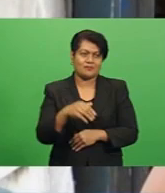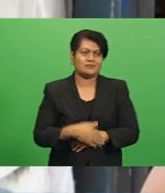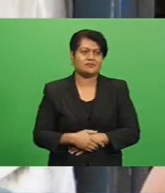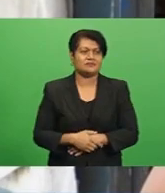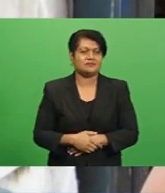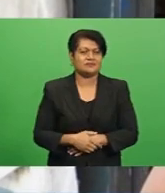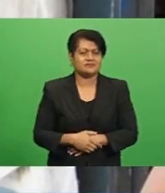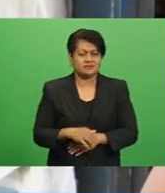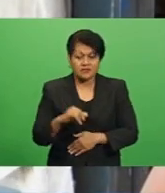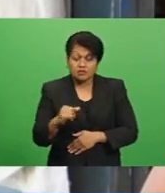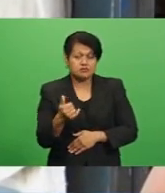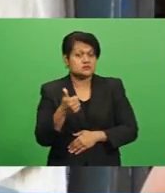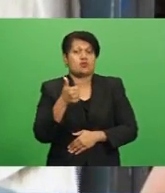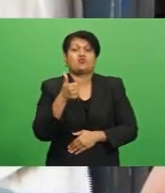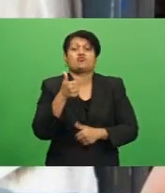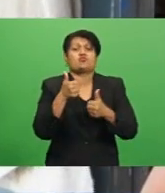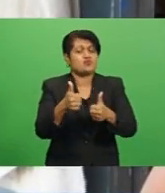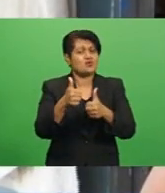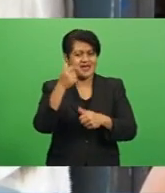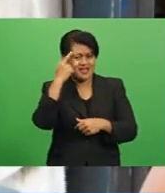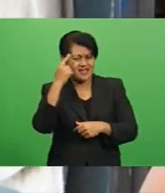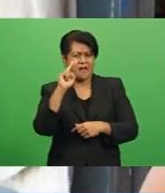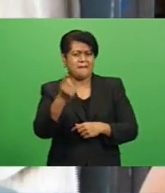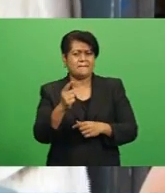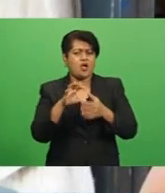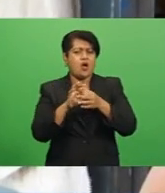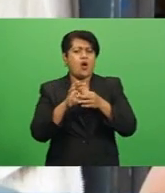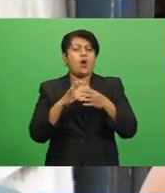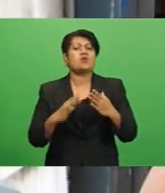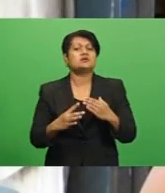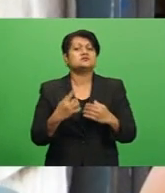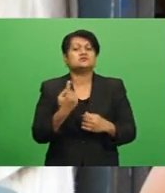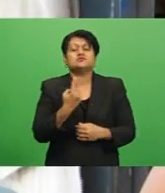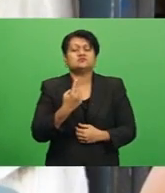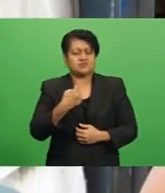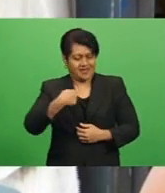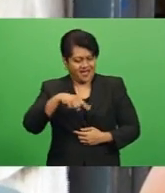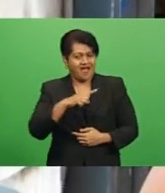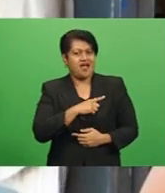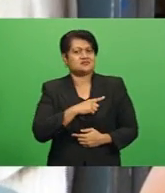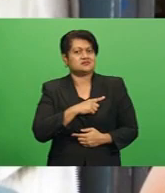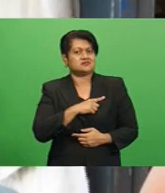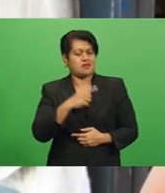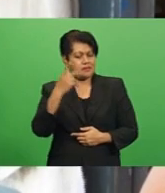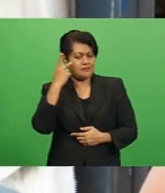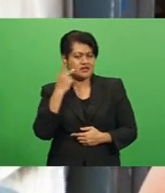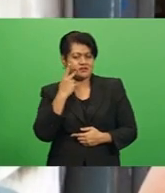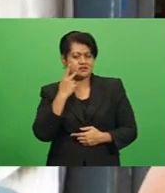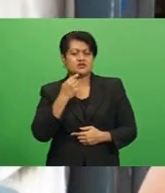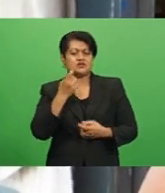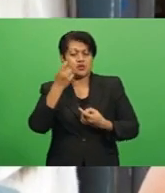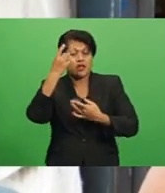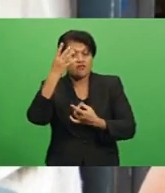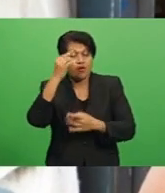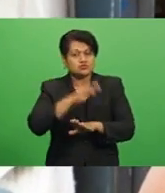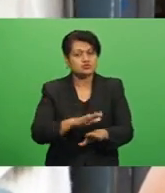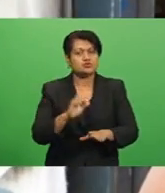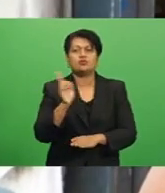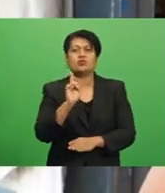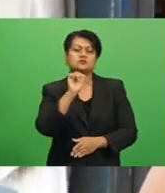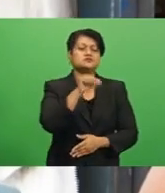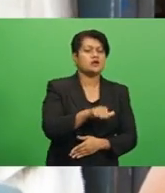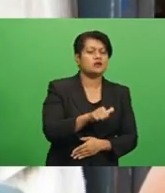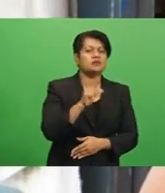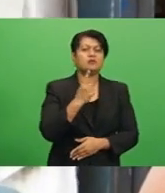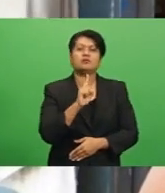It is a good idea, but the onus is on us parents to inform our children on what is right and what is not. I've